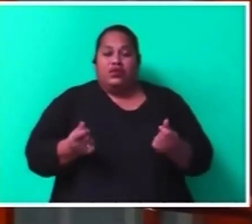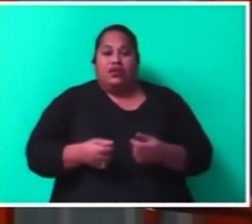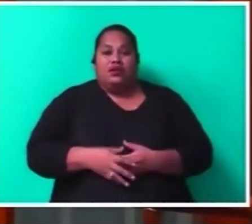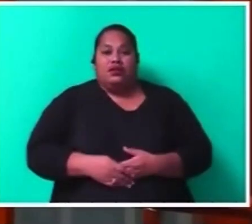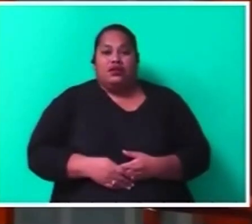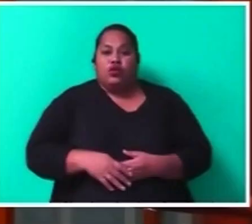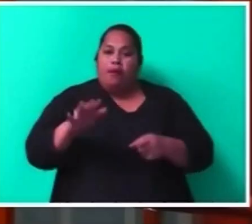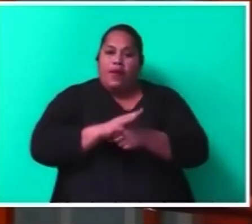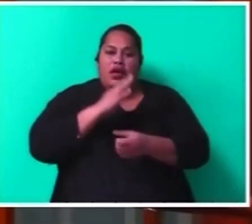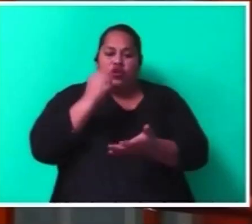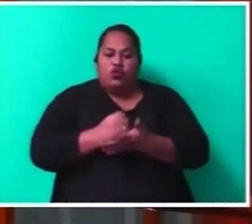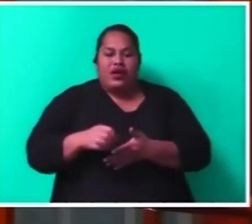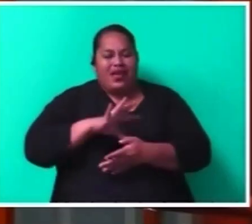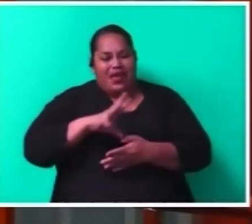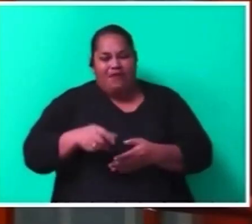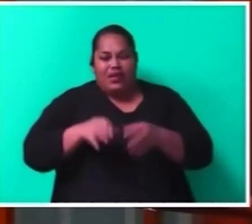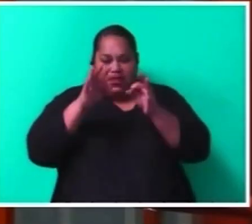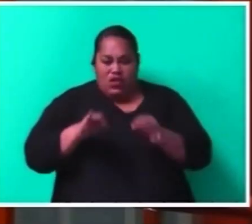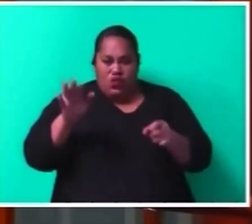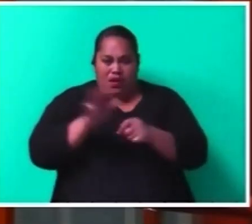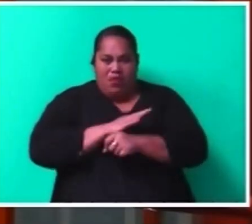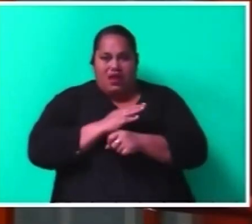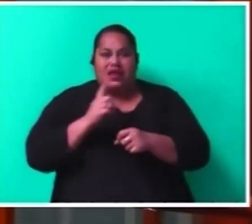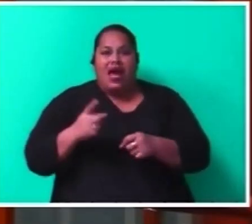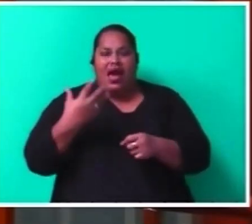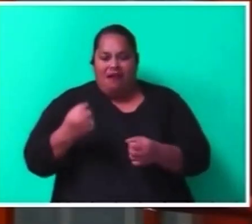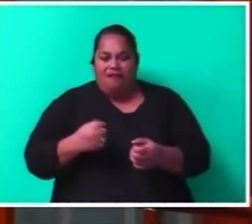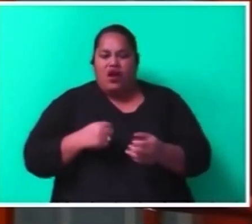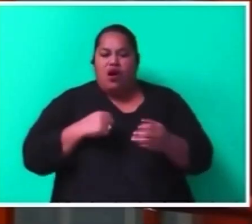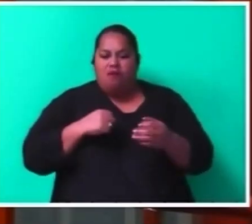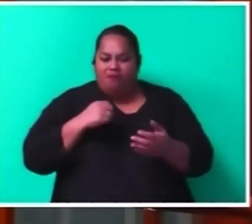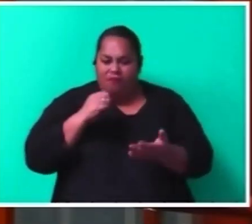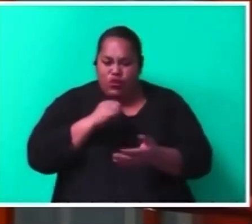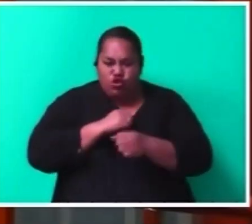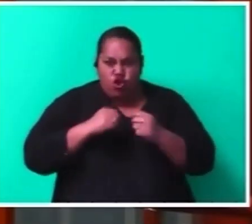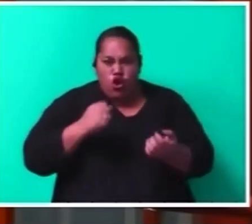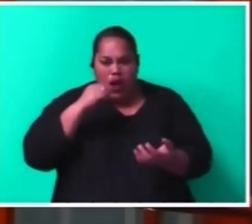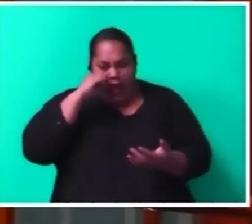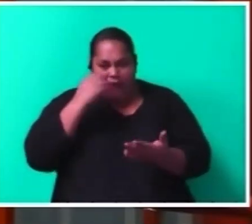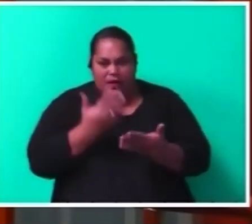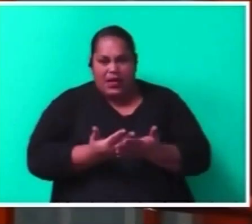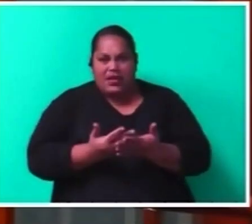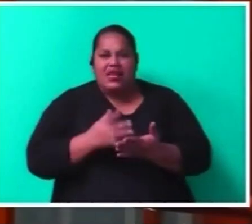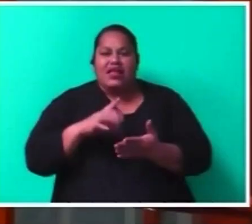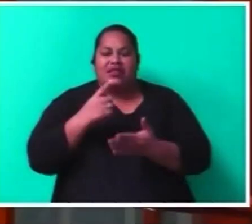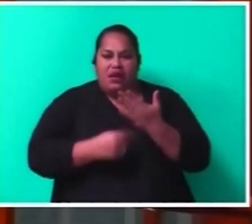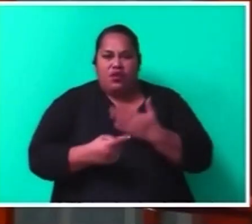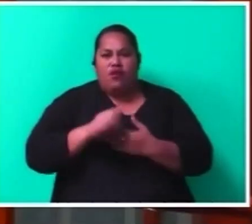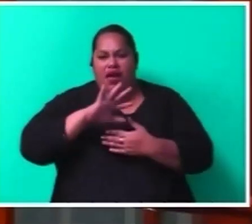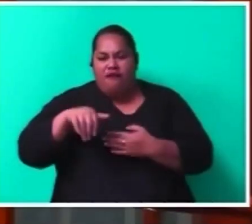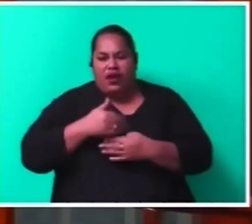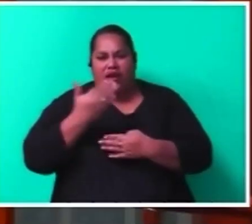ensure that every decision we make is grounded in solid evidence and aimed at improving the daily lives of all